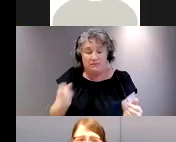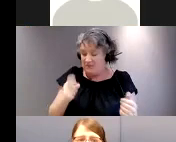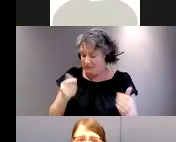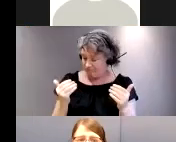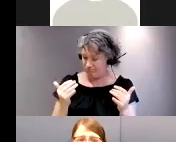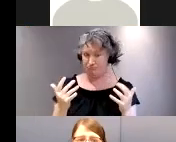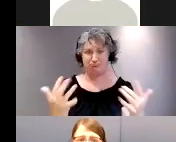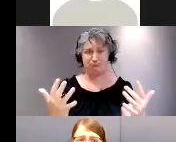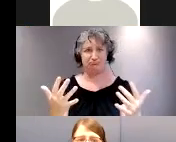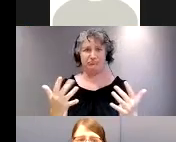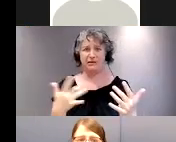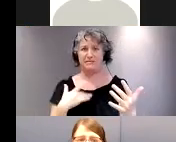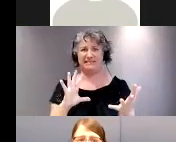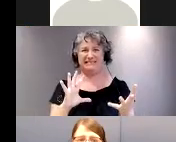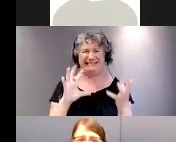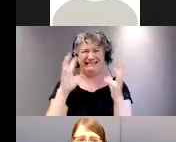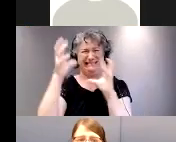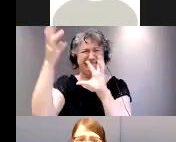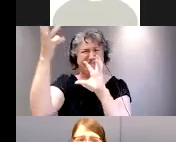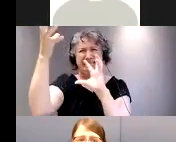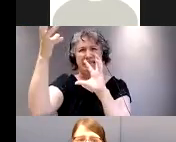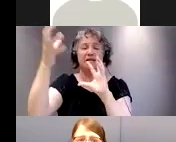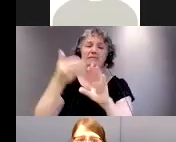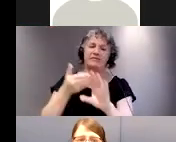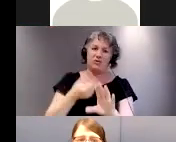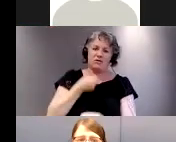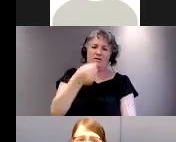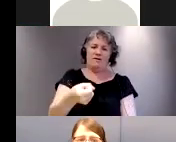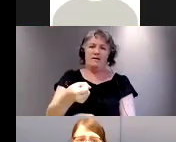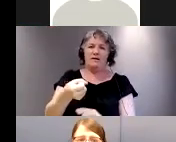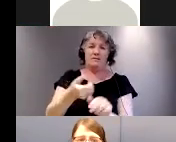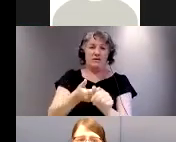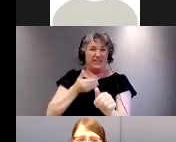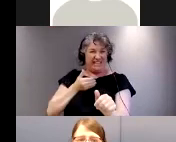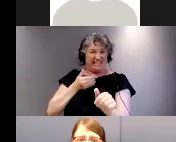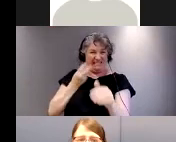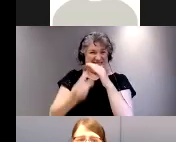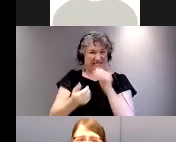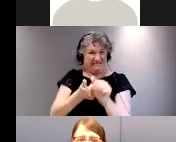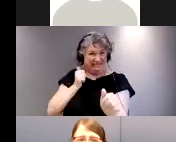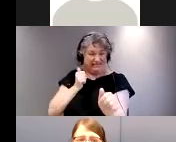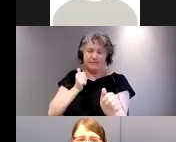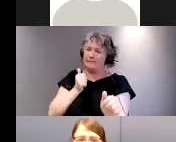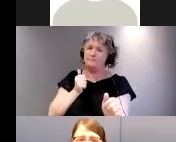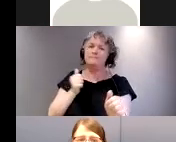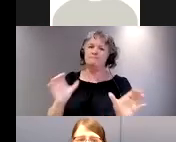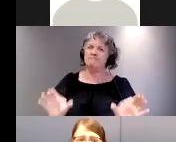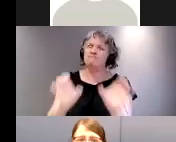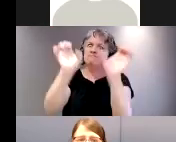forward. We're often in crisis before this comes up, sadly. It's not the preventative that we would really like. It's crisis